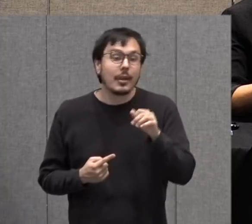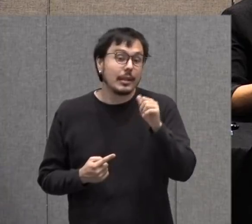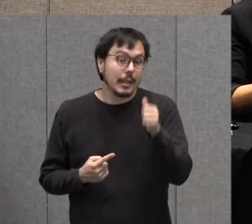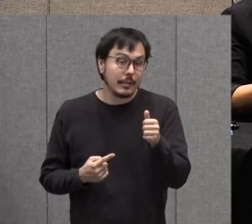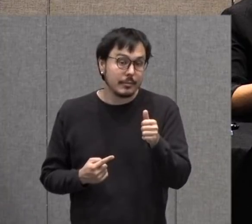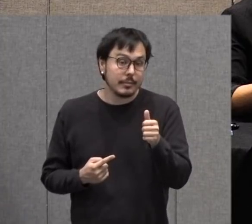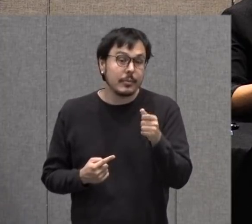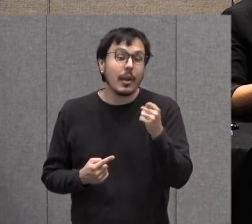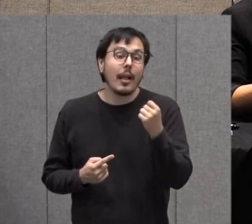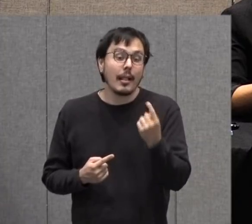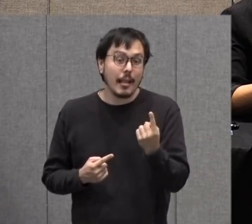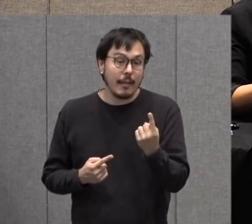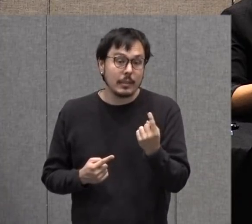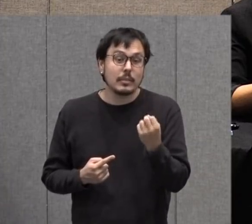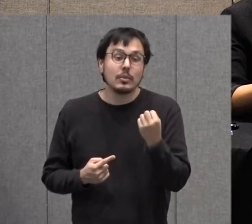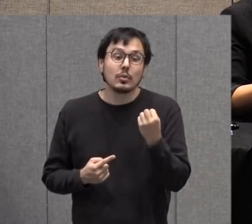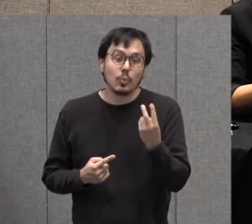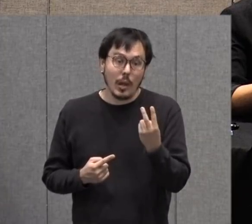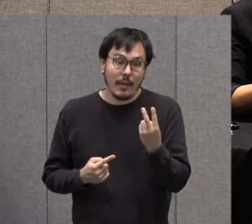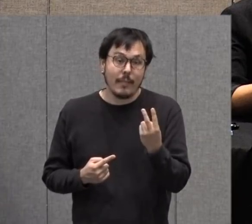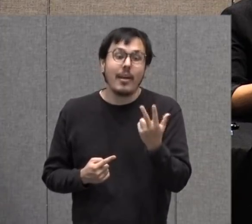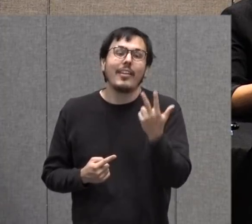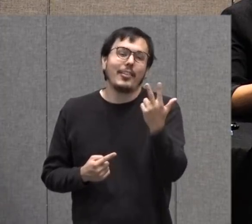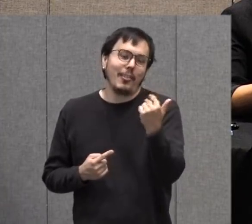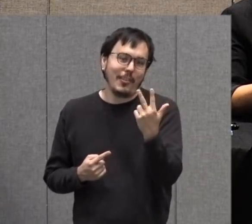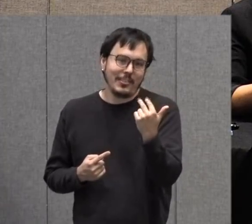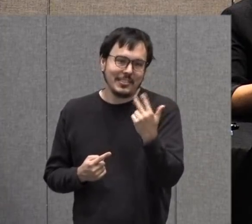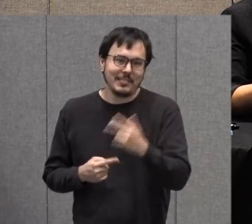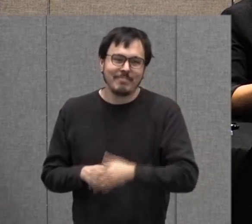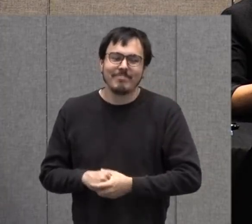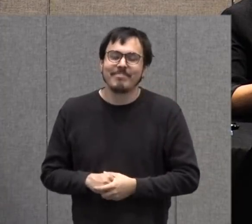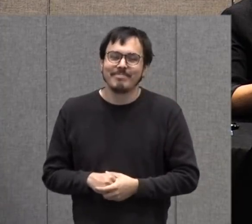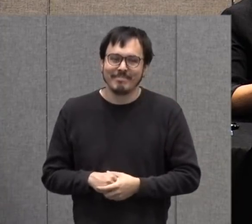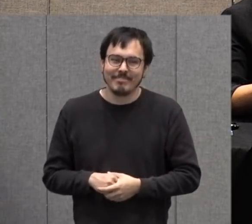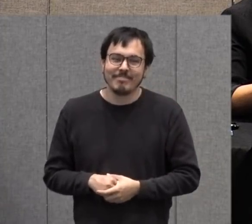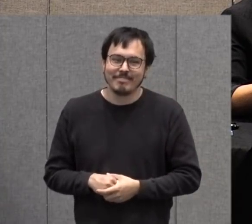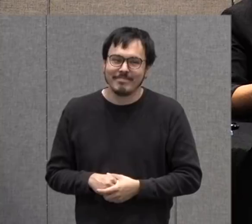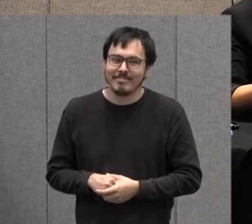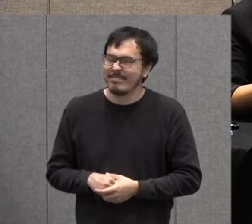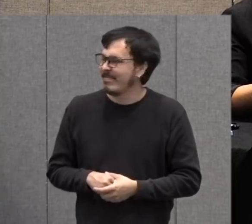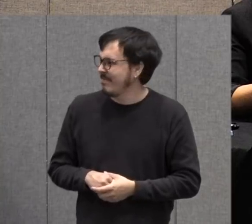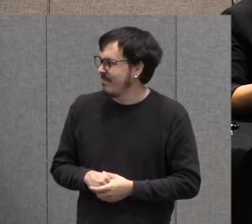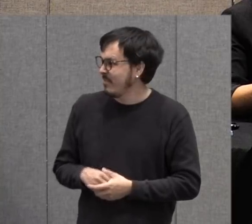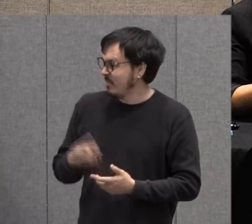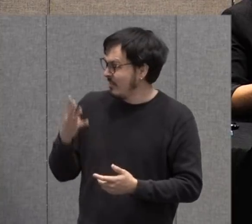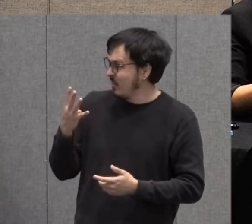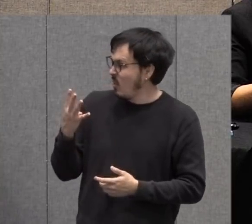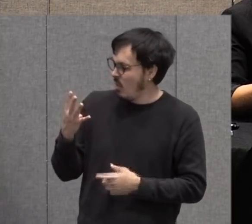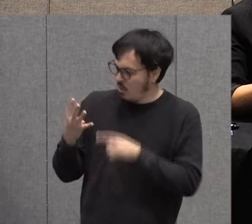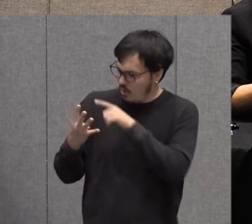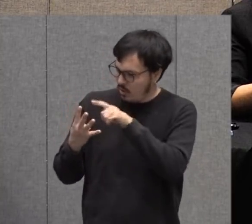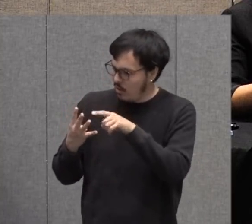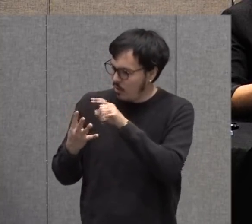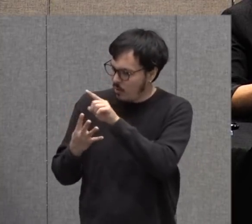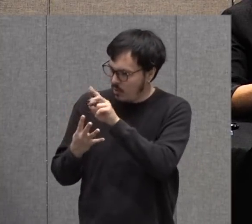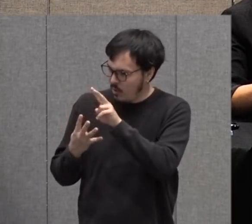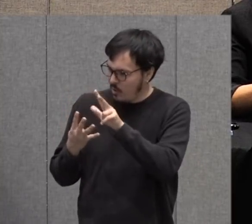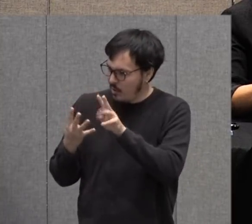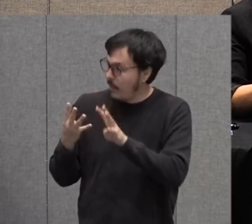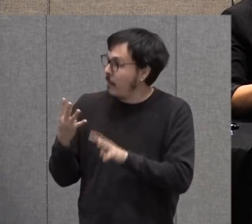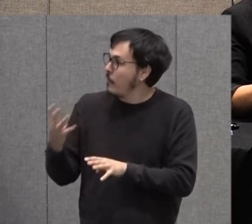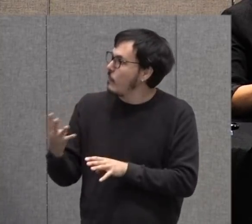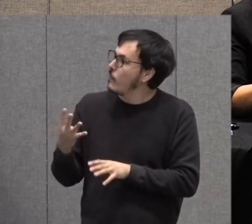10, 11, 12, 13. I have 4 fingers up. Okay. I think there